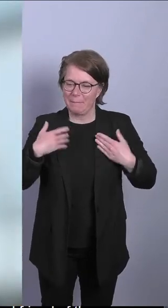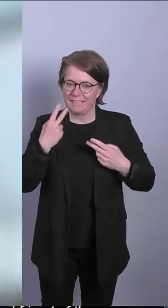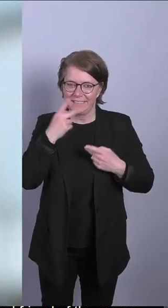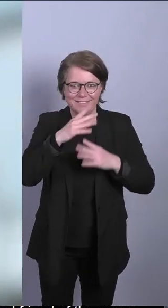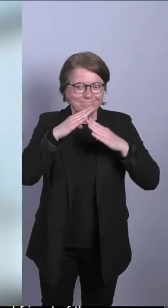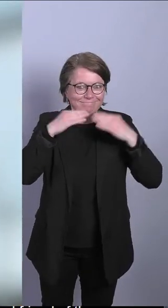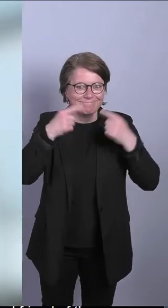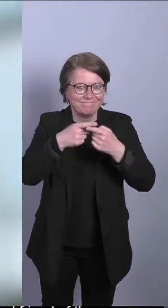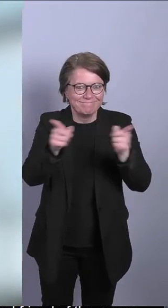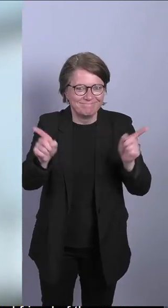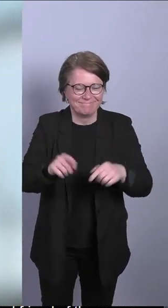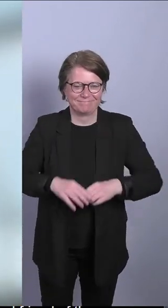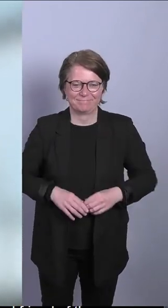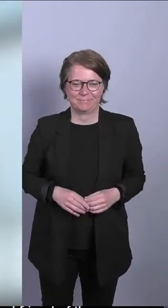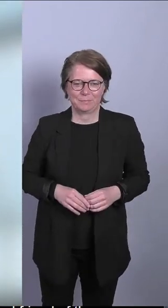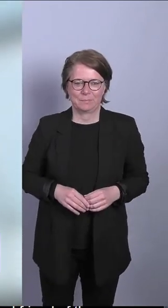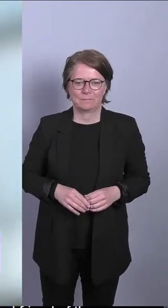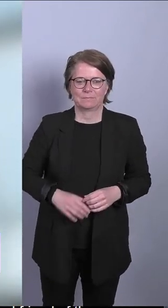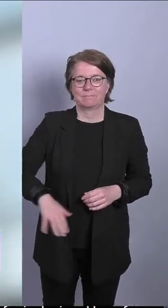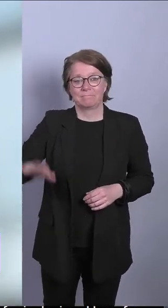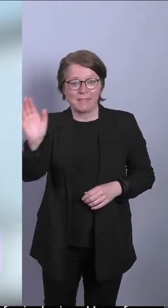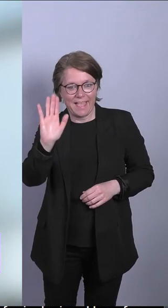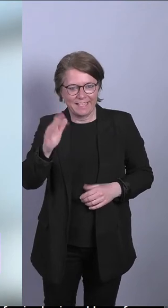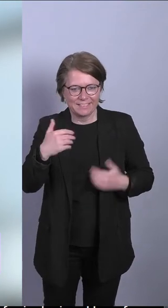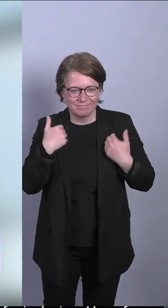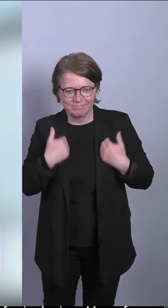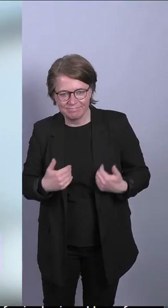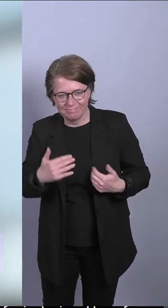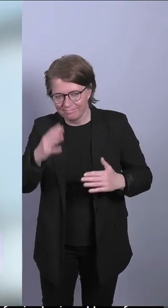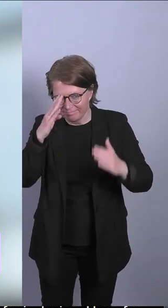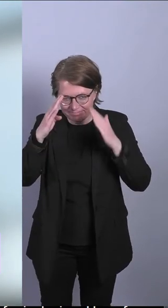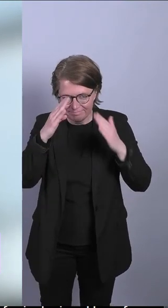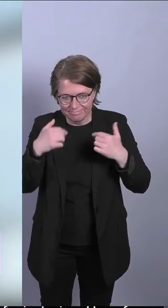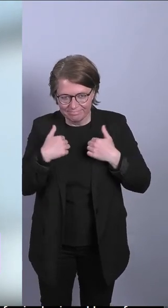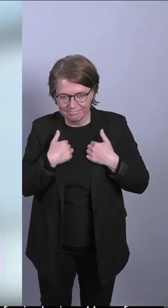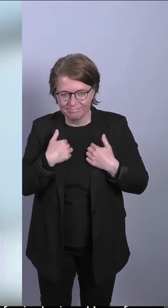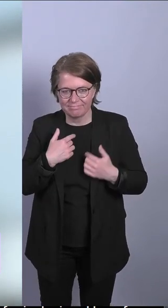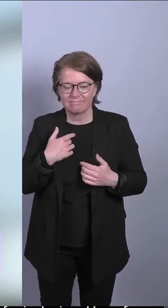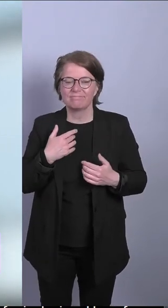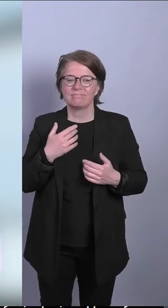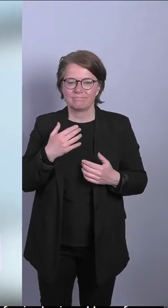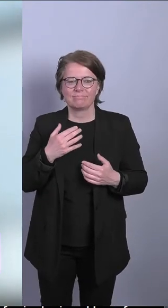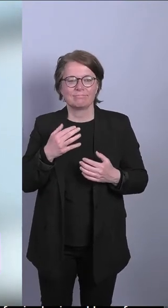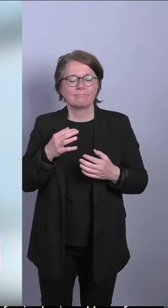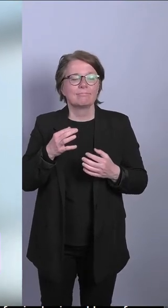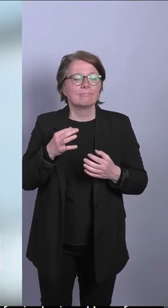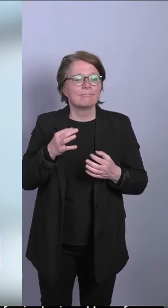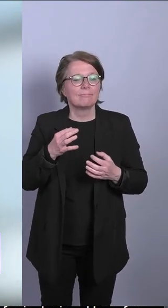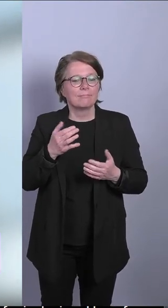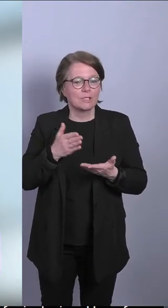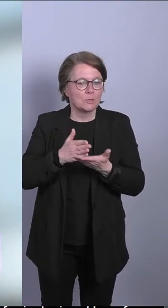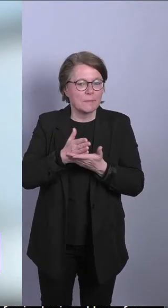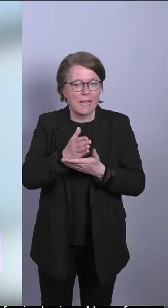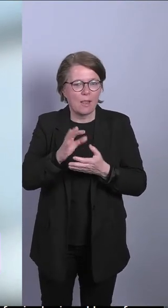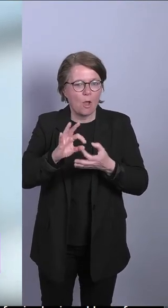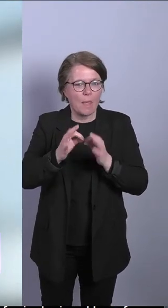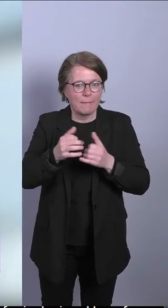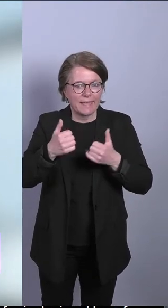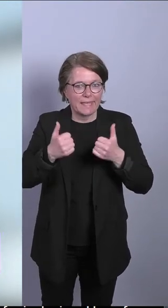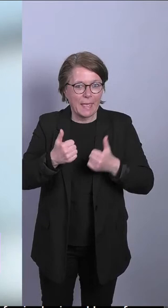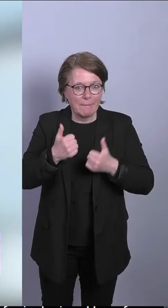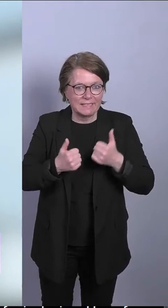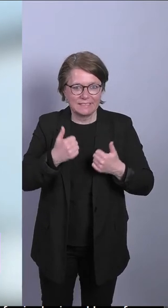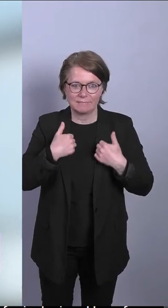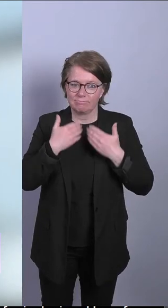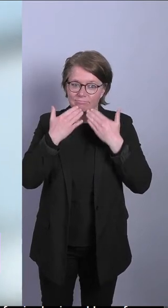you. Hello to all the Special, hello to all Special Olympics volunteers. Thank you for all you